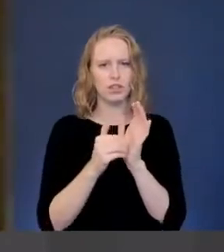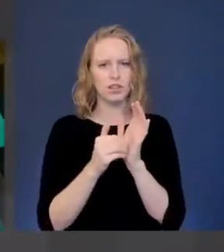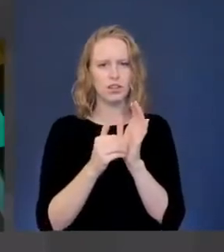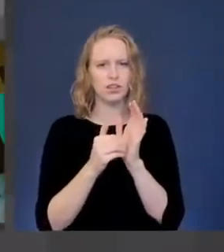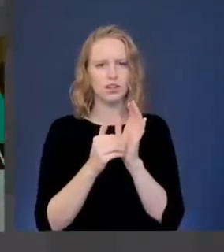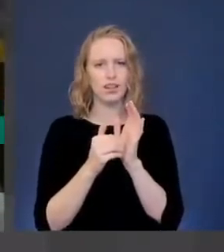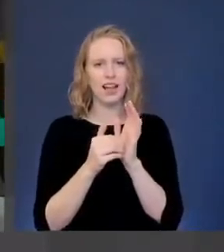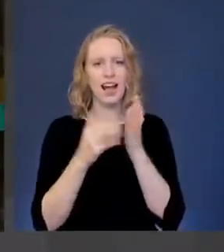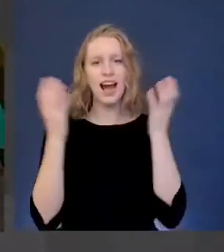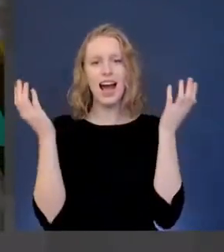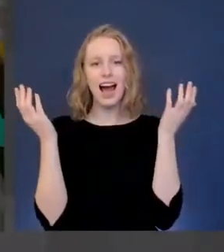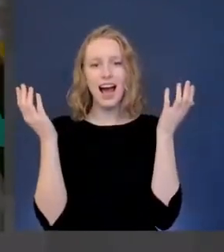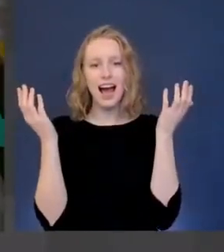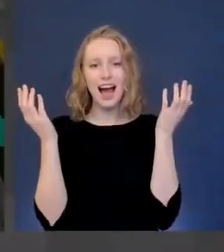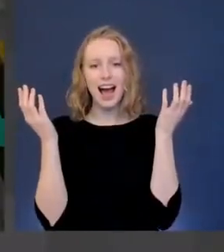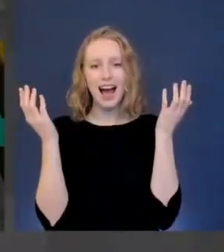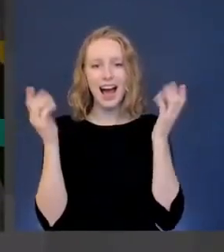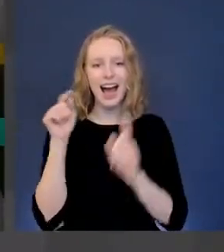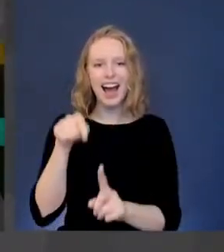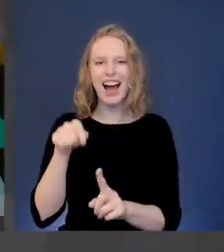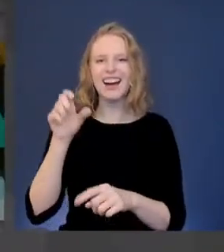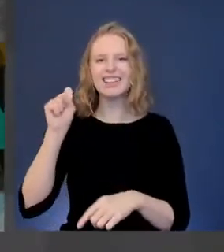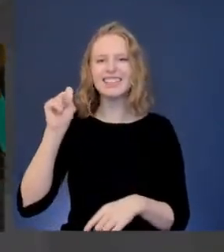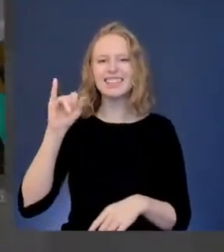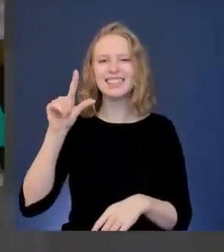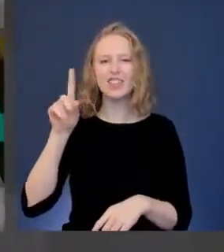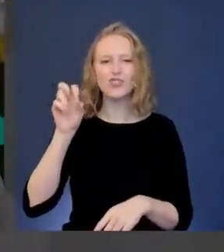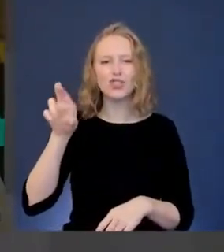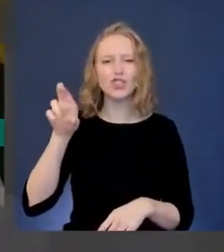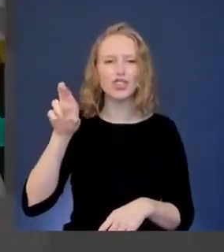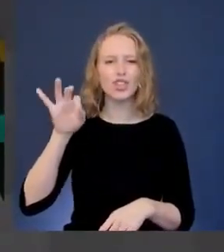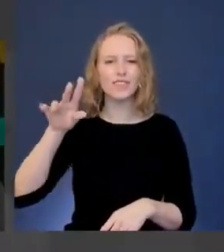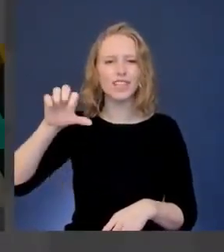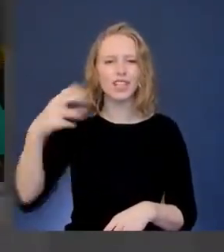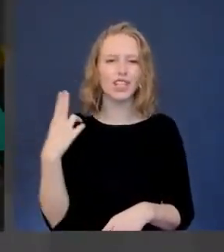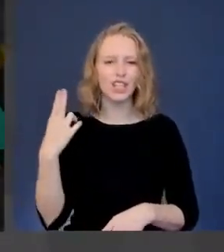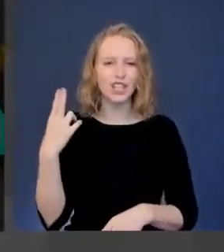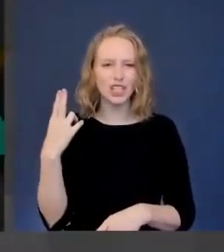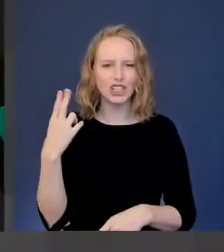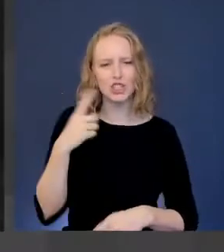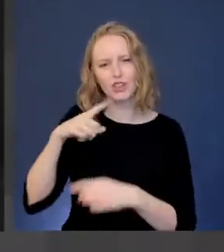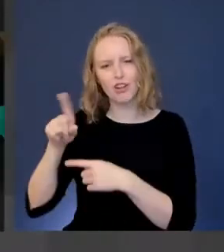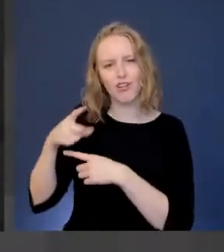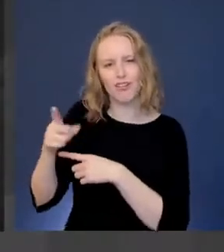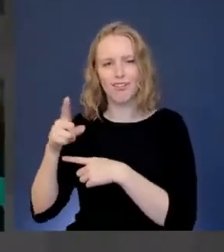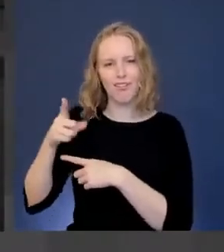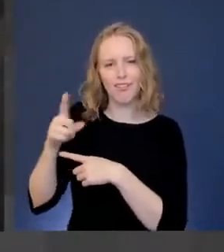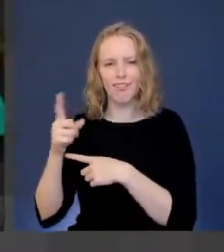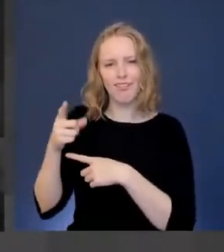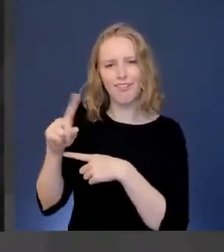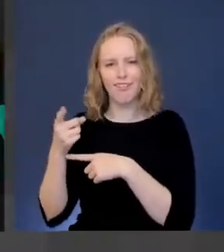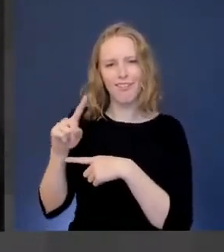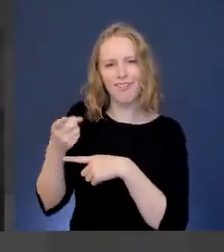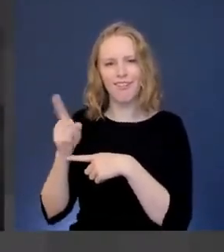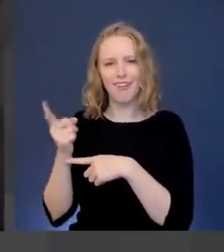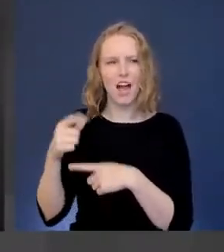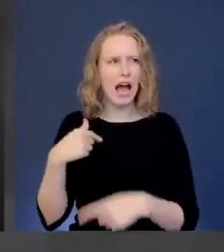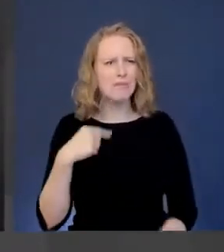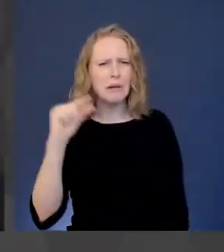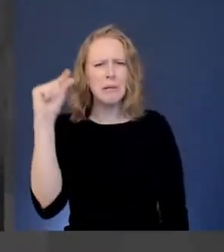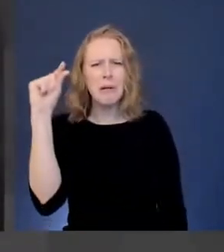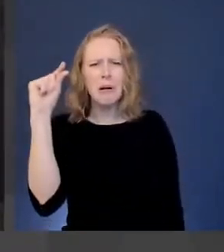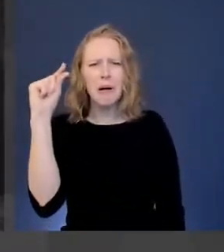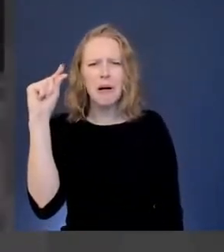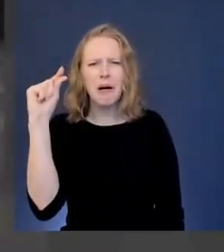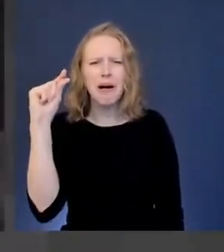little silverfish. Silverfish! Oh my look gosh. at you. You're wiggling your booty. I'm literally so small. Like You're a little